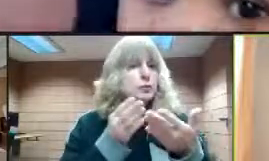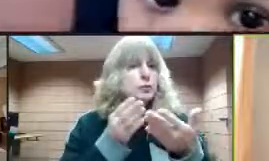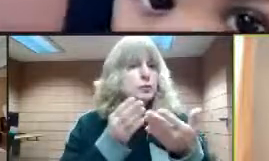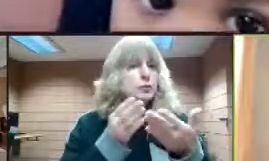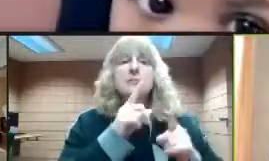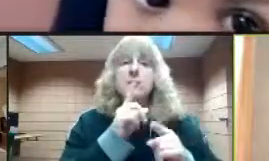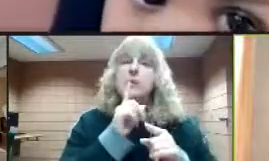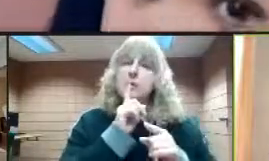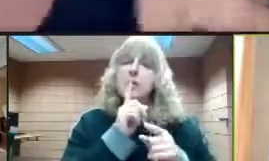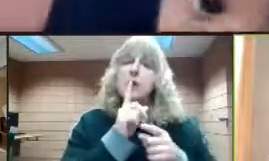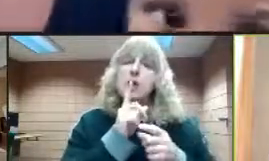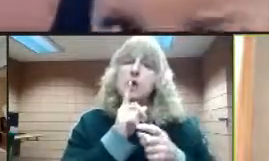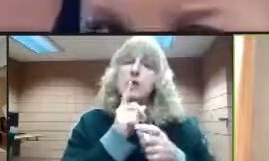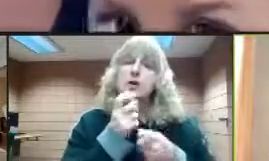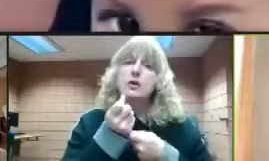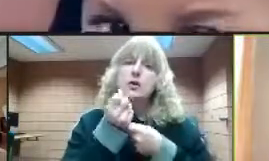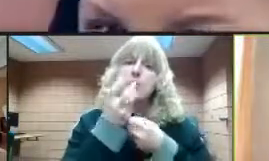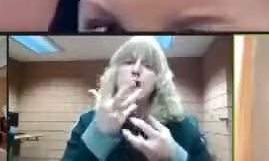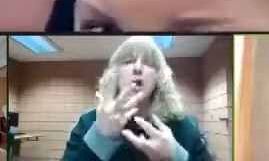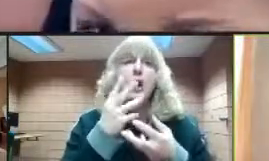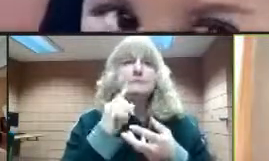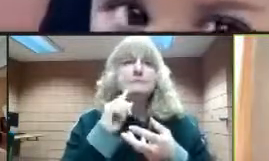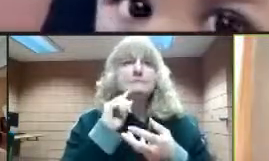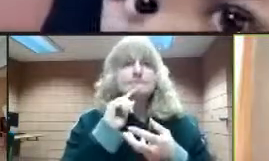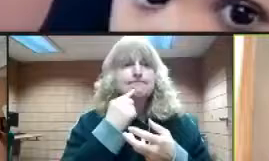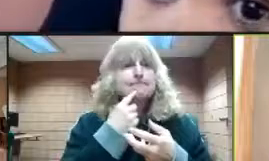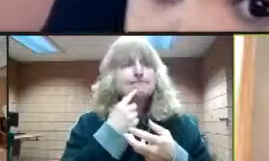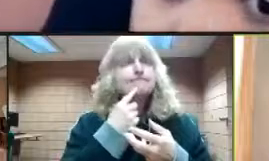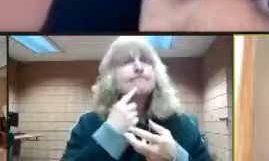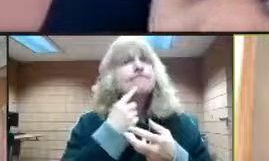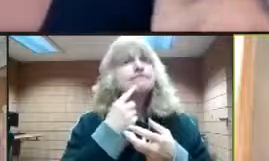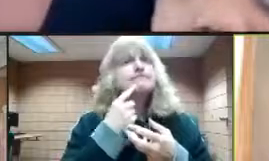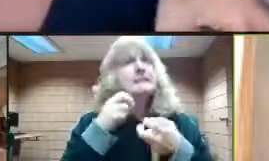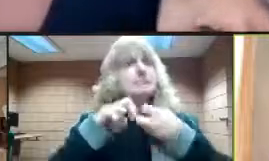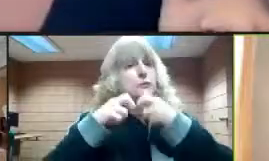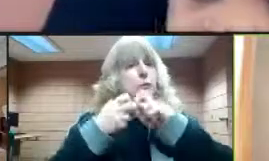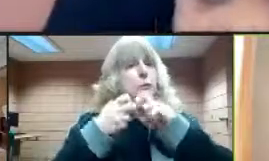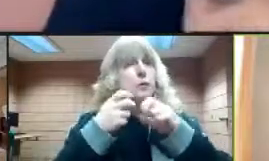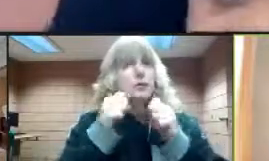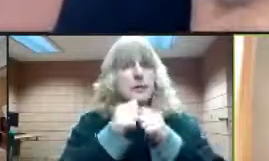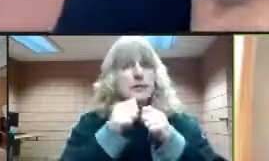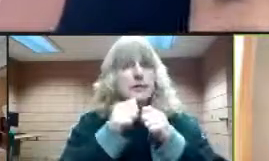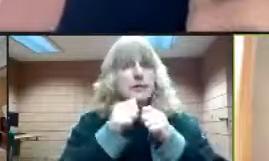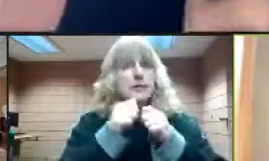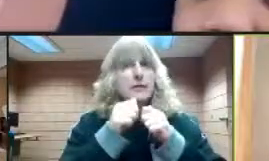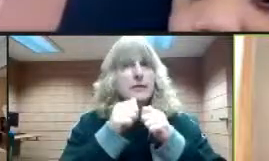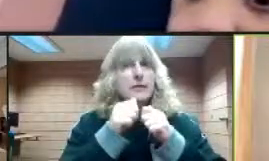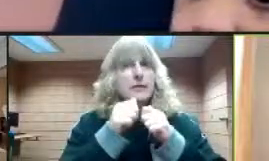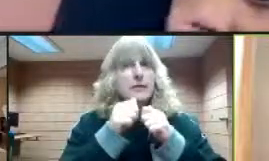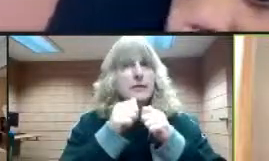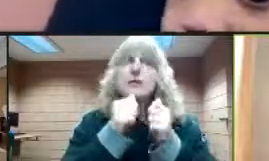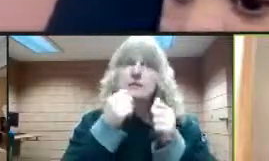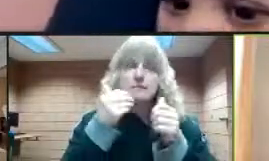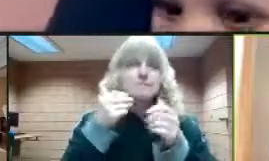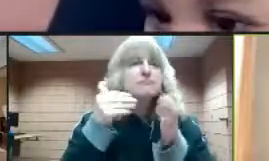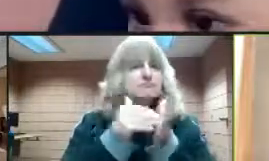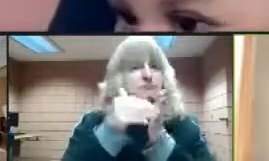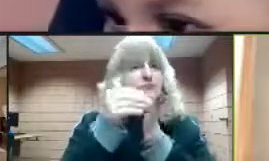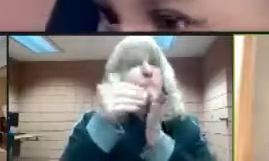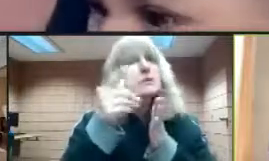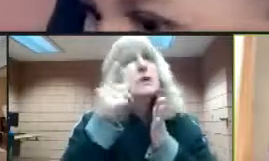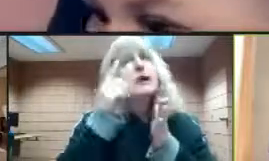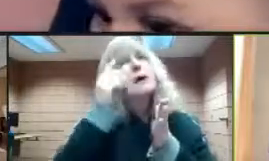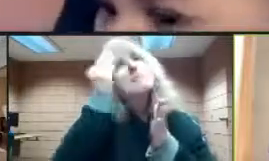concern amongst the mothers that I speak to on a regular basis when they think of not only getting vaccinated for themselves, but